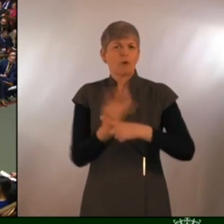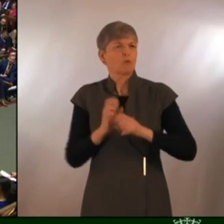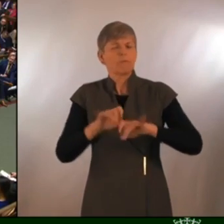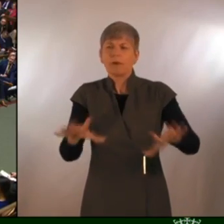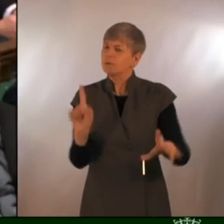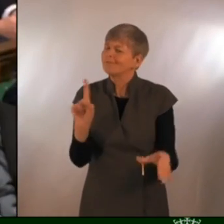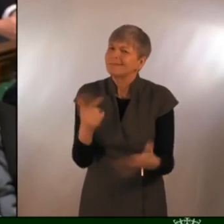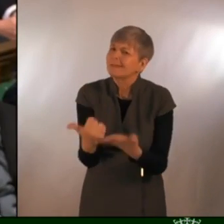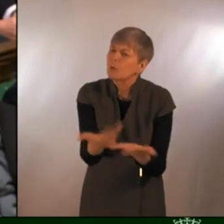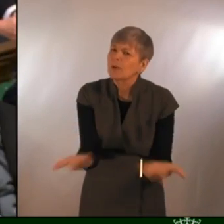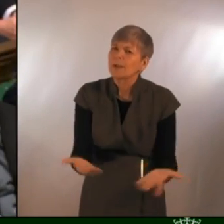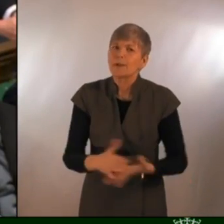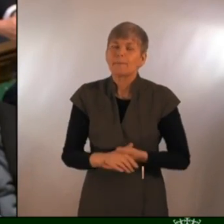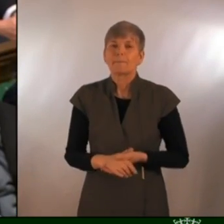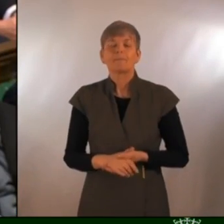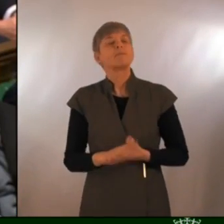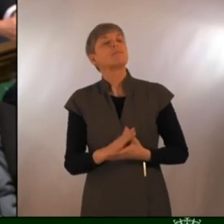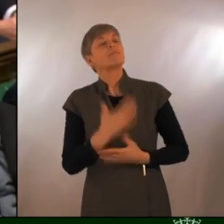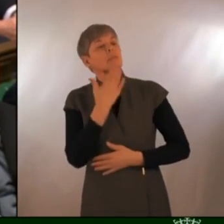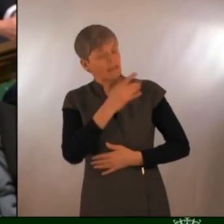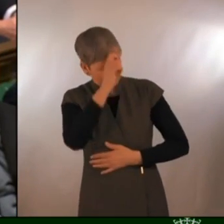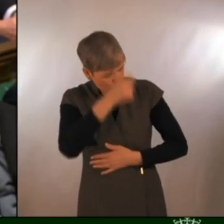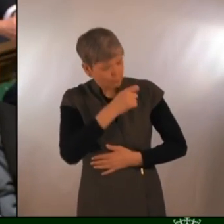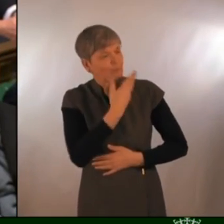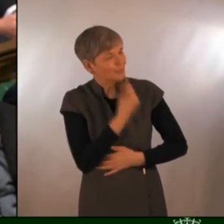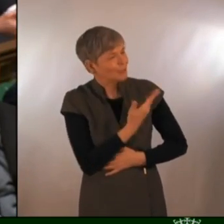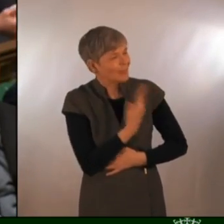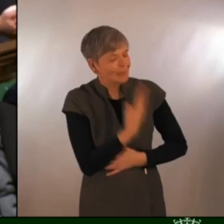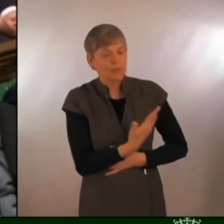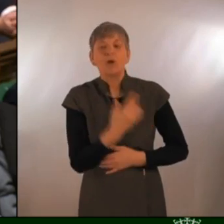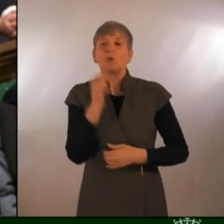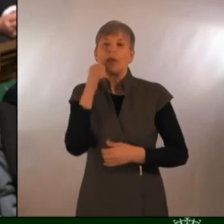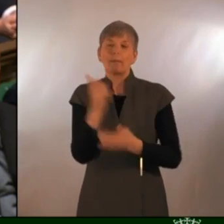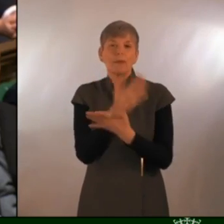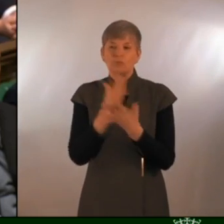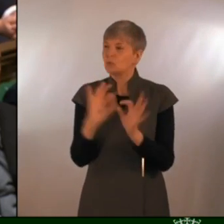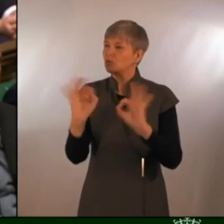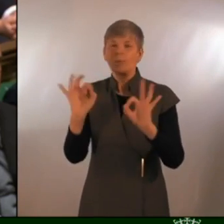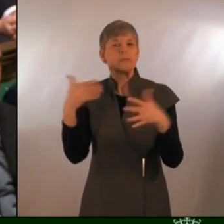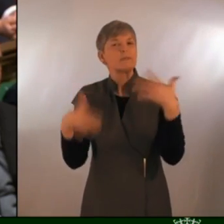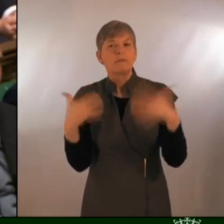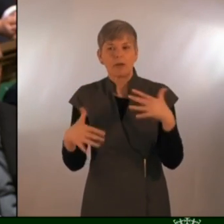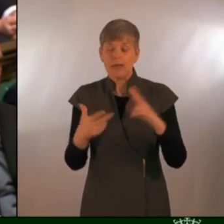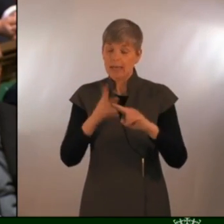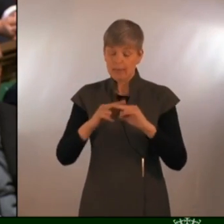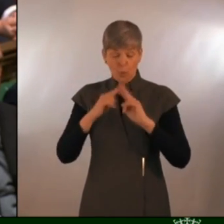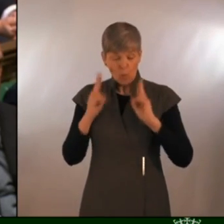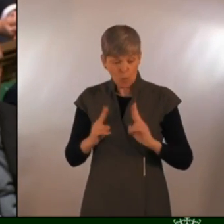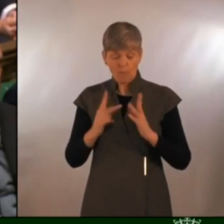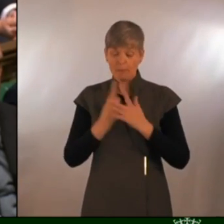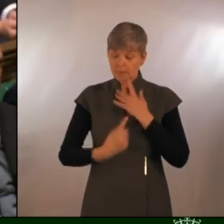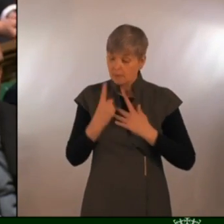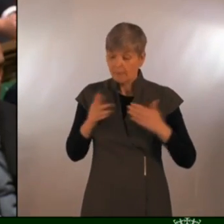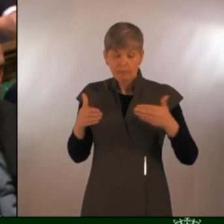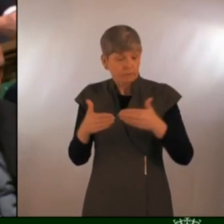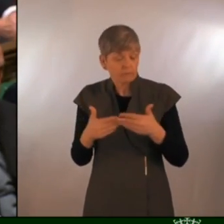to the honourable gentleman, and what we are going to do, obviously, is to ensure that nobody is penalised for doing the right thing. Everybody has access to the